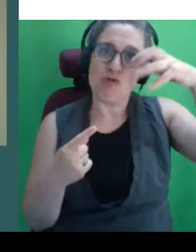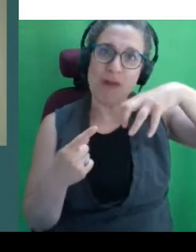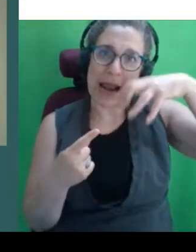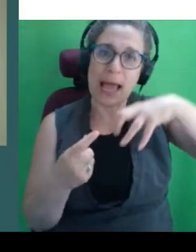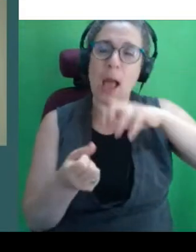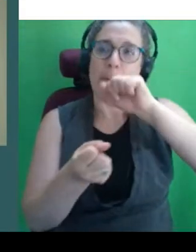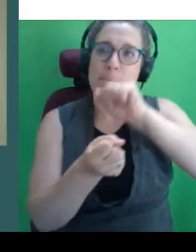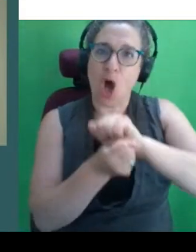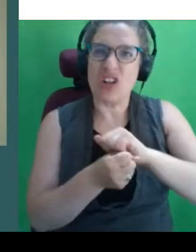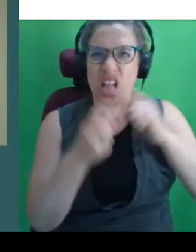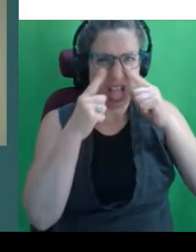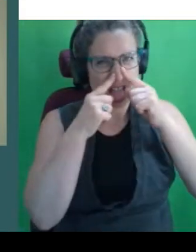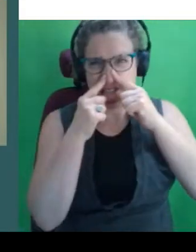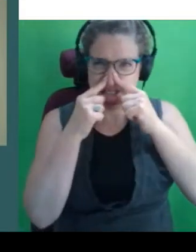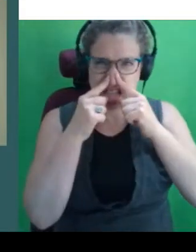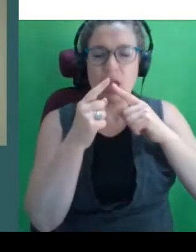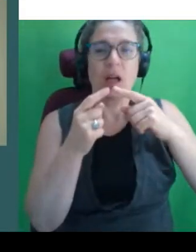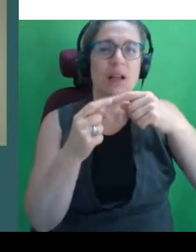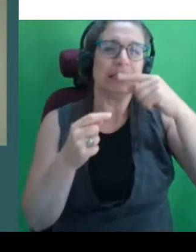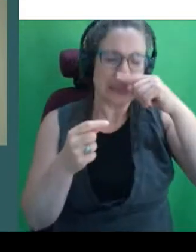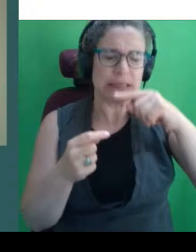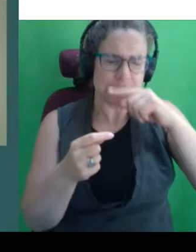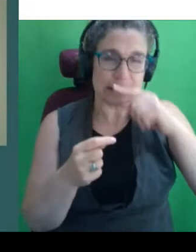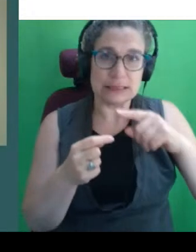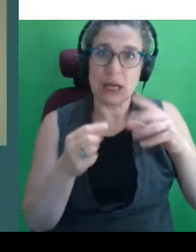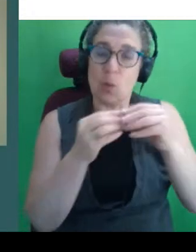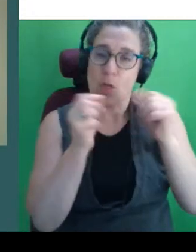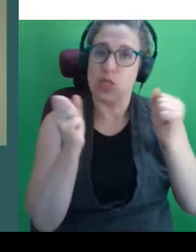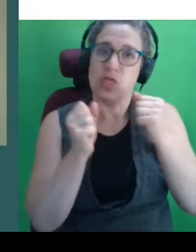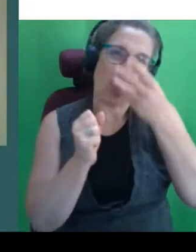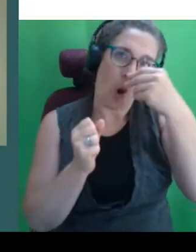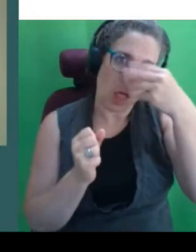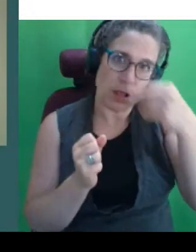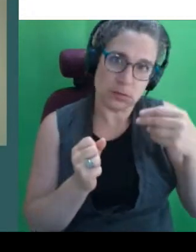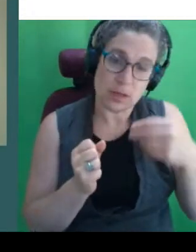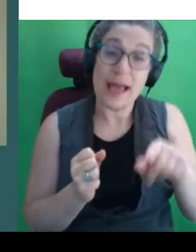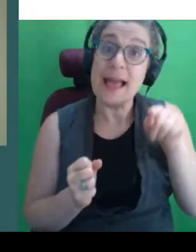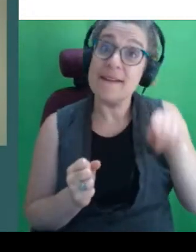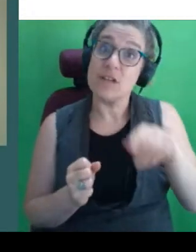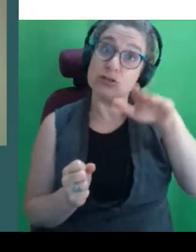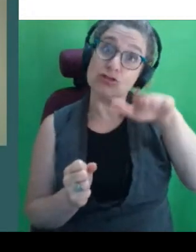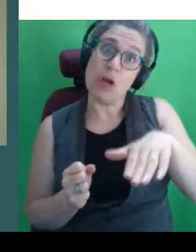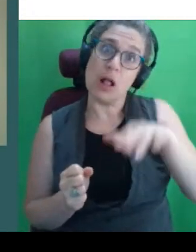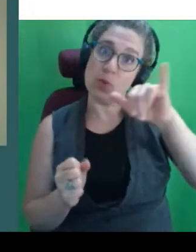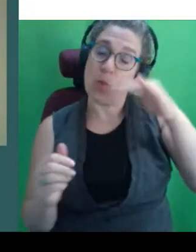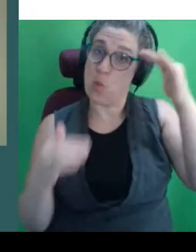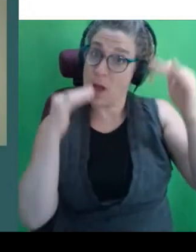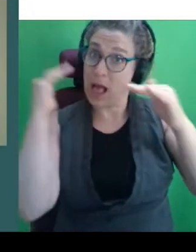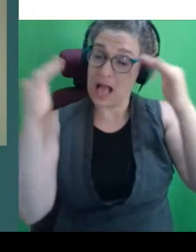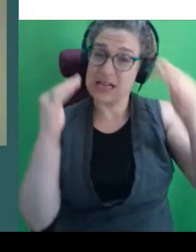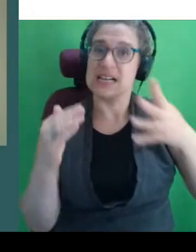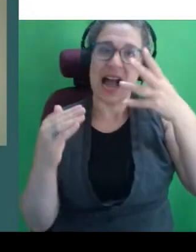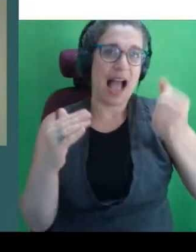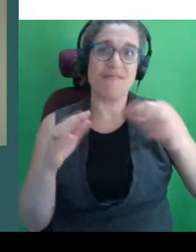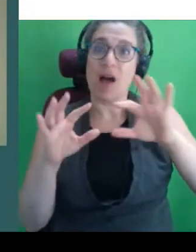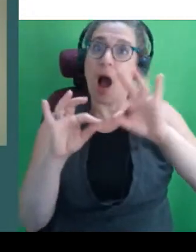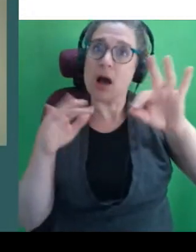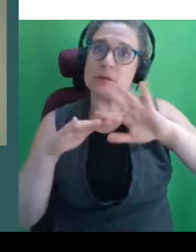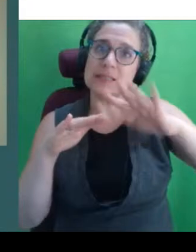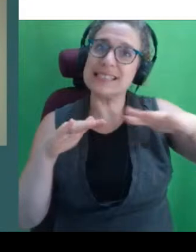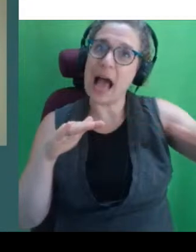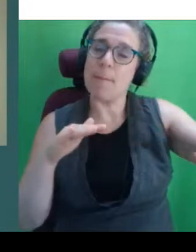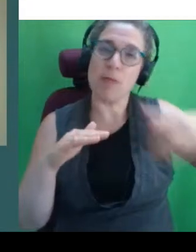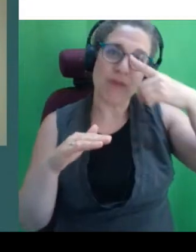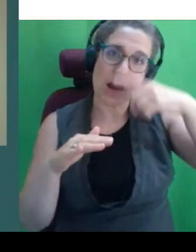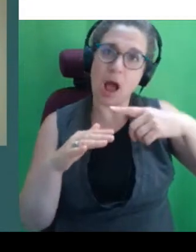colds. And we know that actually if the child or adult has got unstable rhinitis symptoms, this will actually impact on